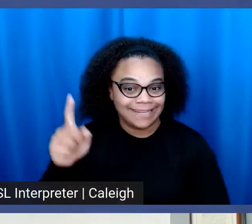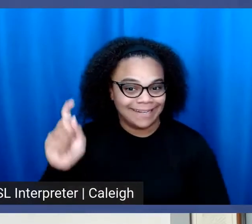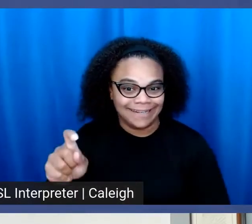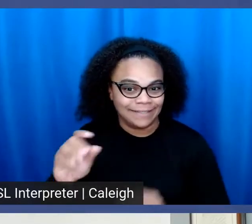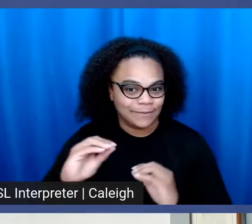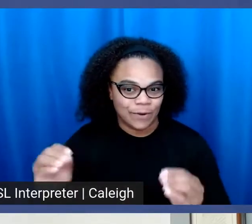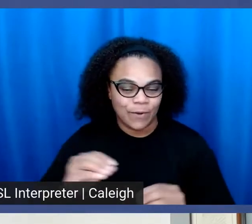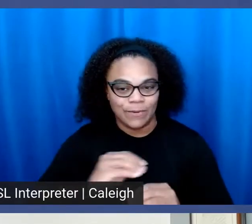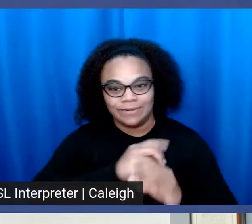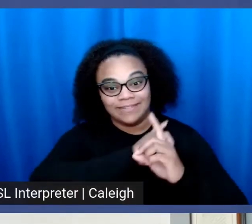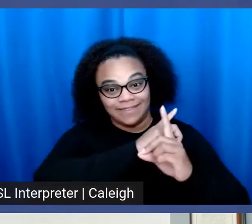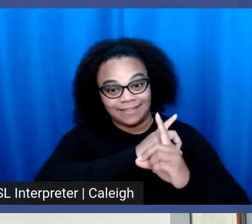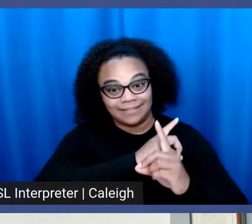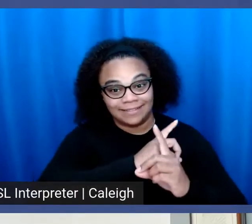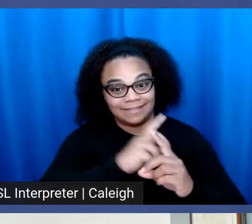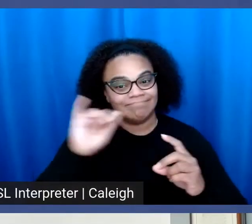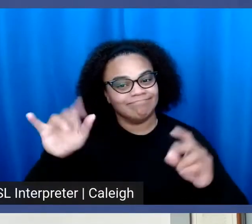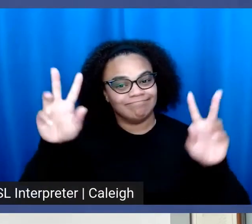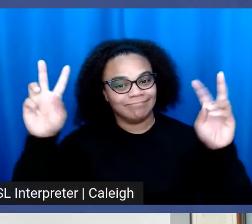I think